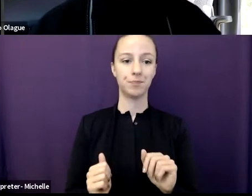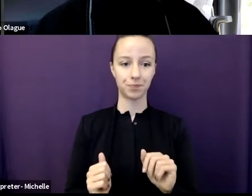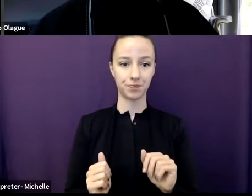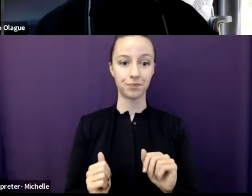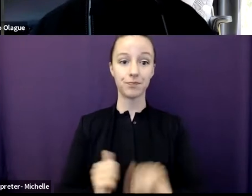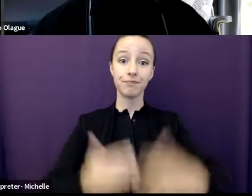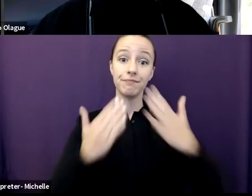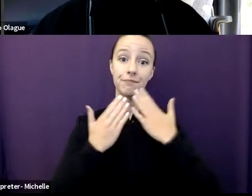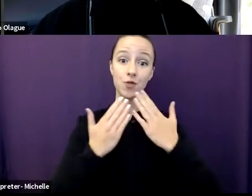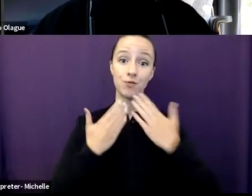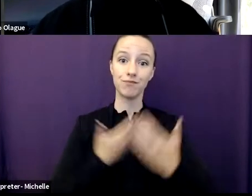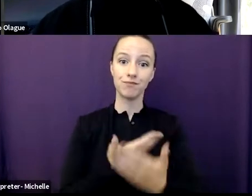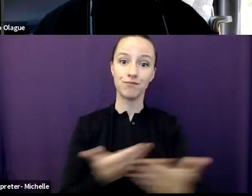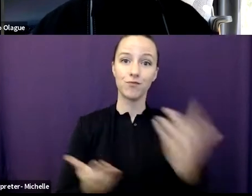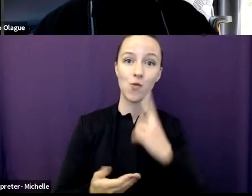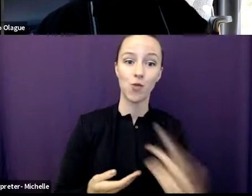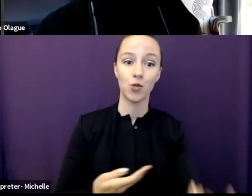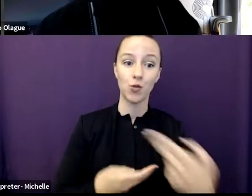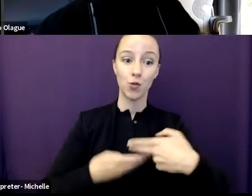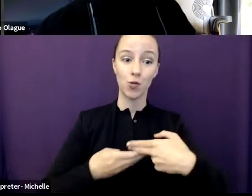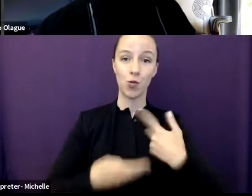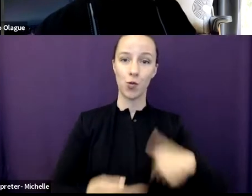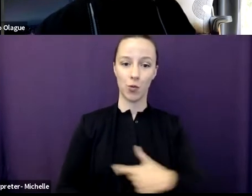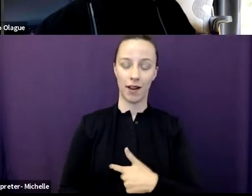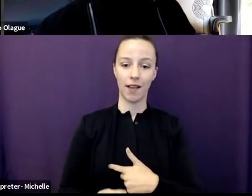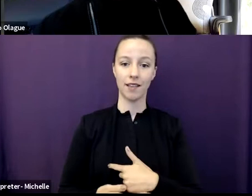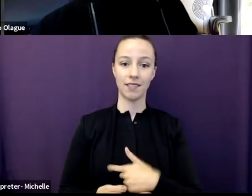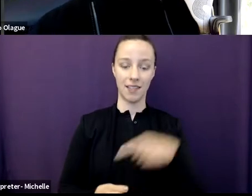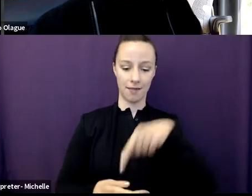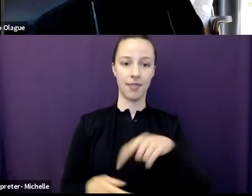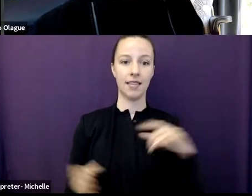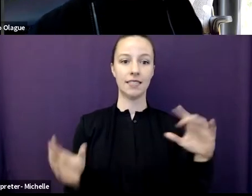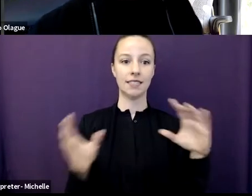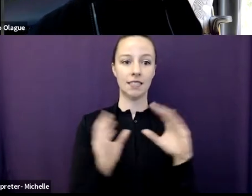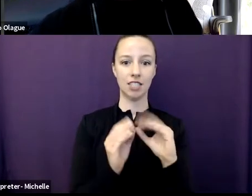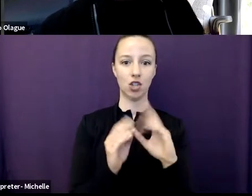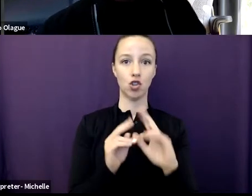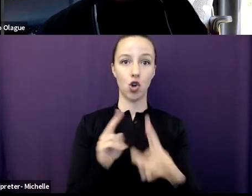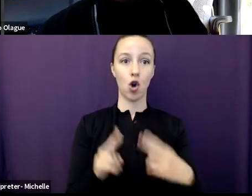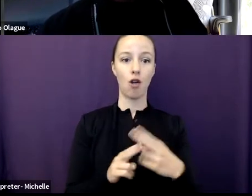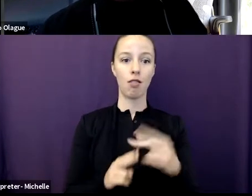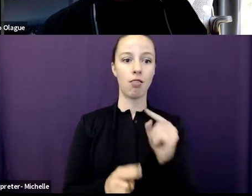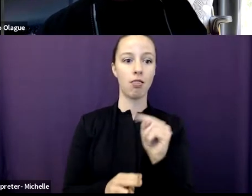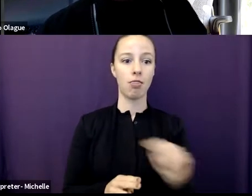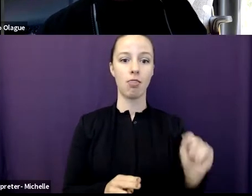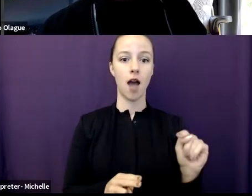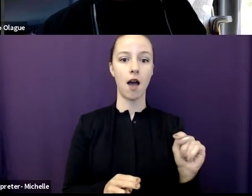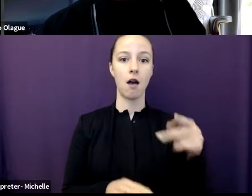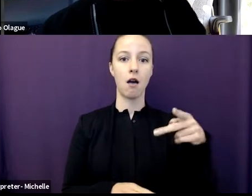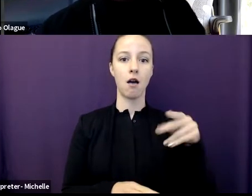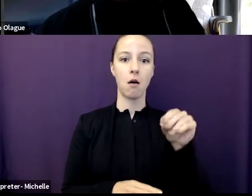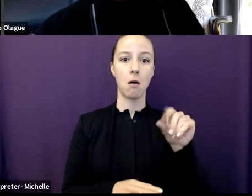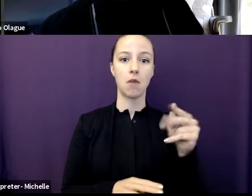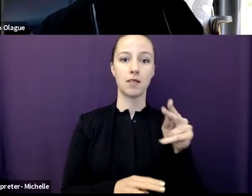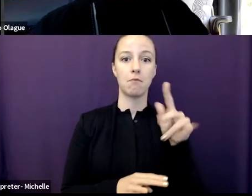Well, thank you so much for joining us. This session is called the Possibility Report from Prison